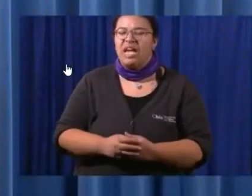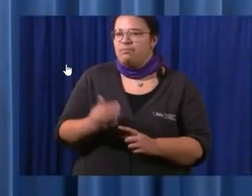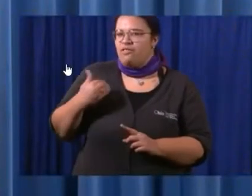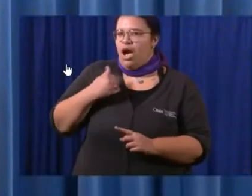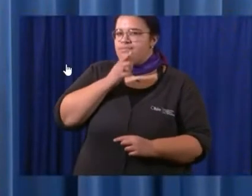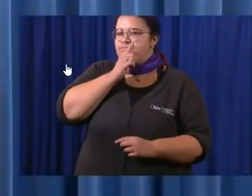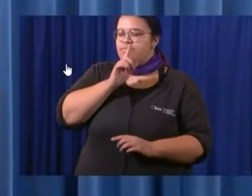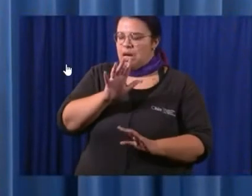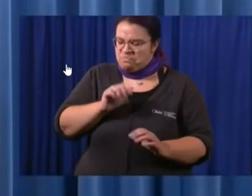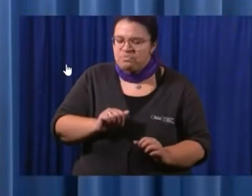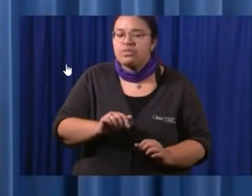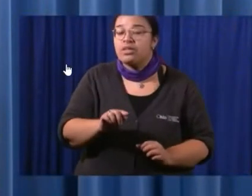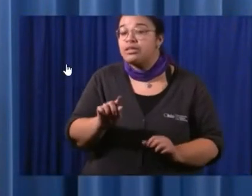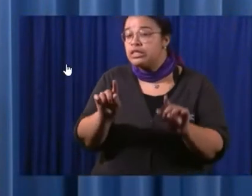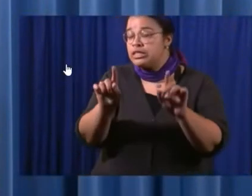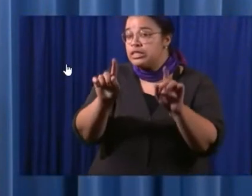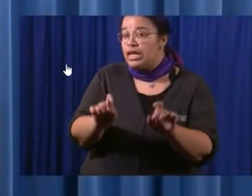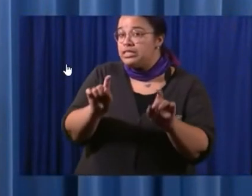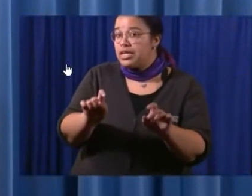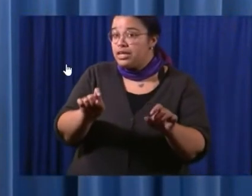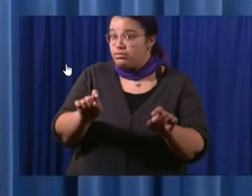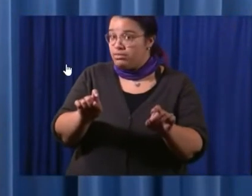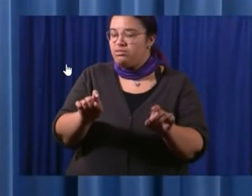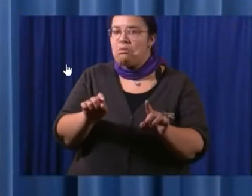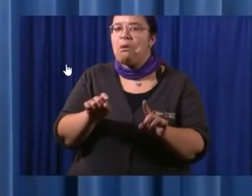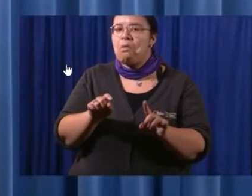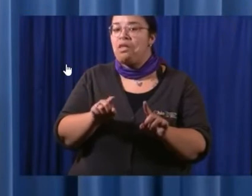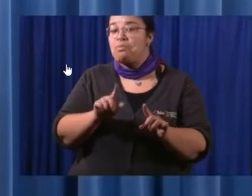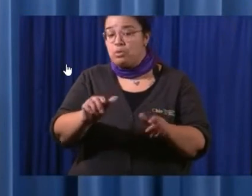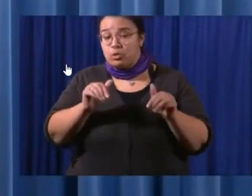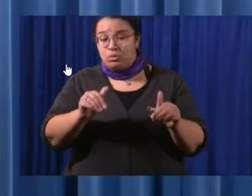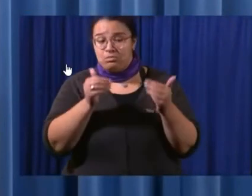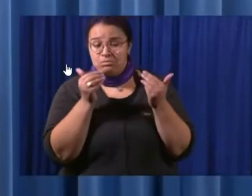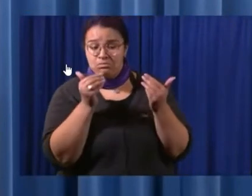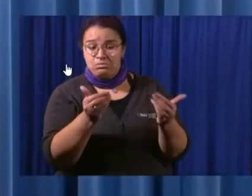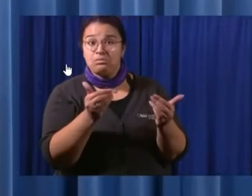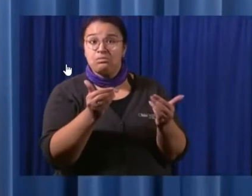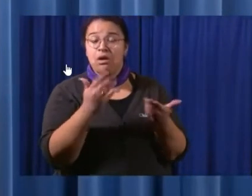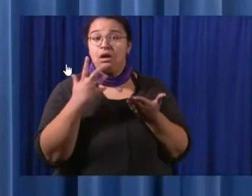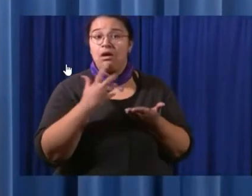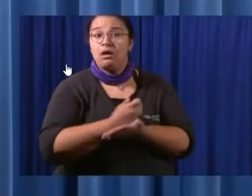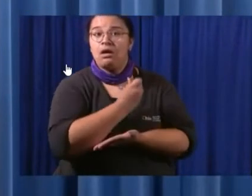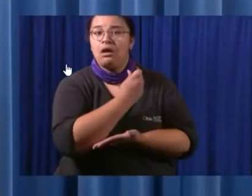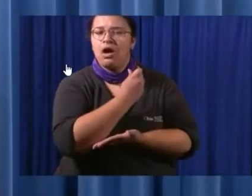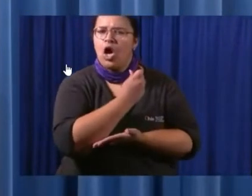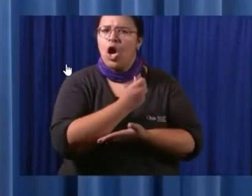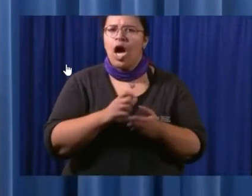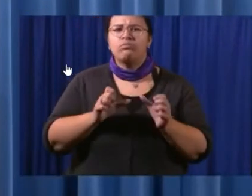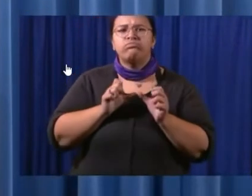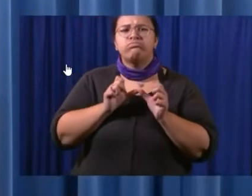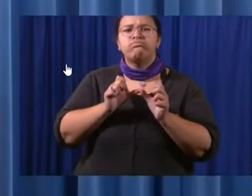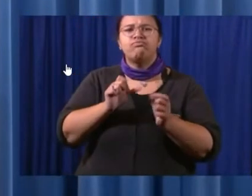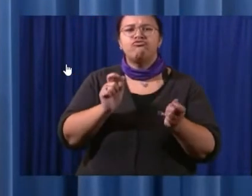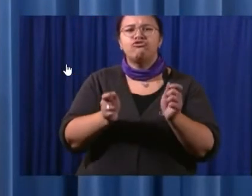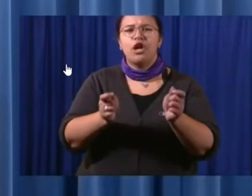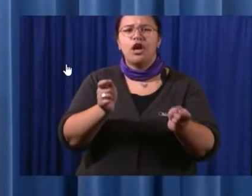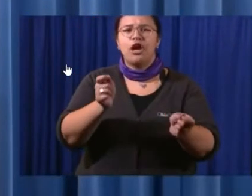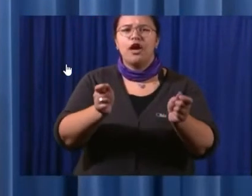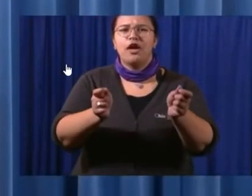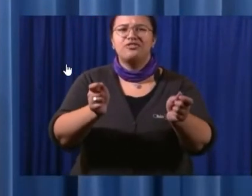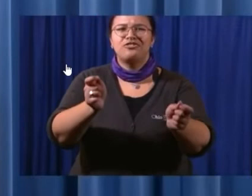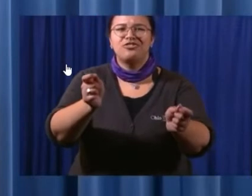testing is going to continue to change. It's going to continue to get easier. And it's going to continue to